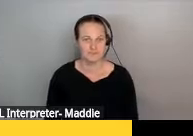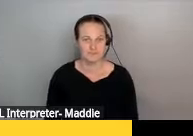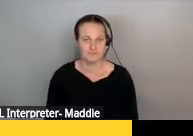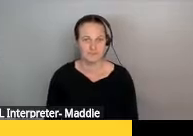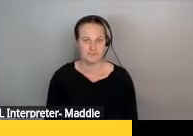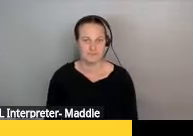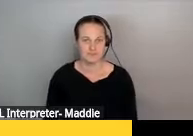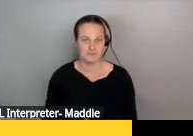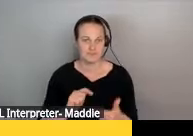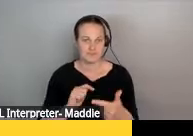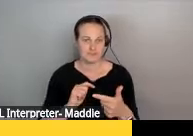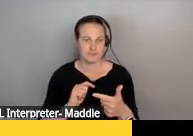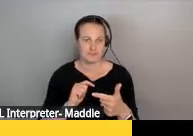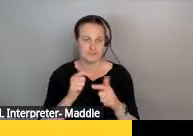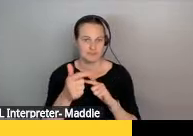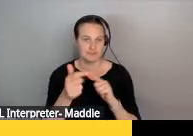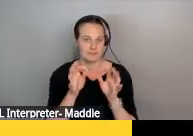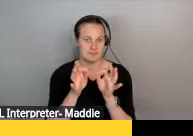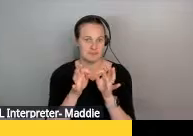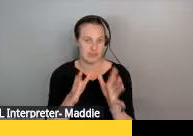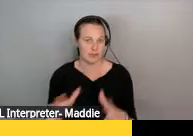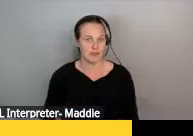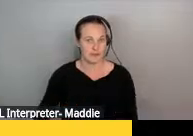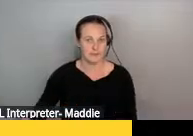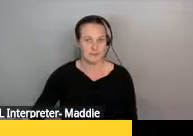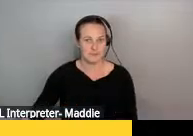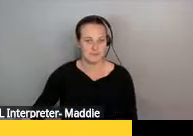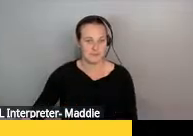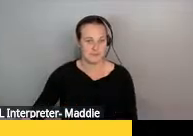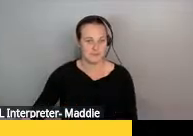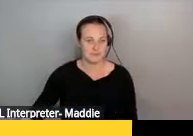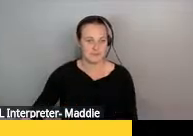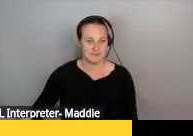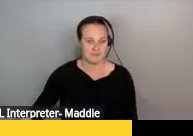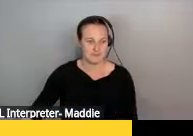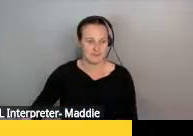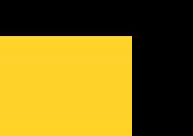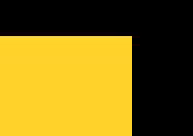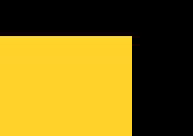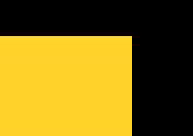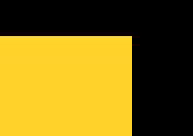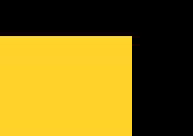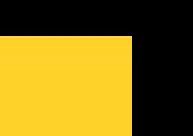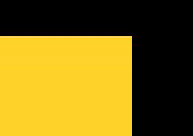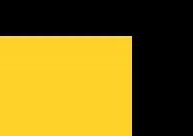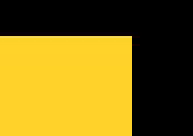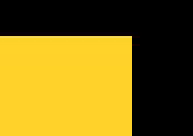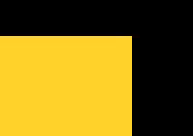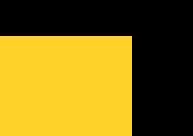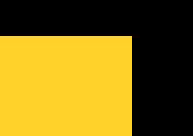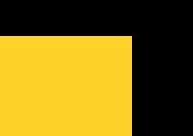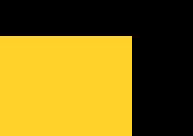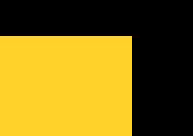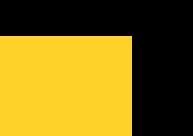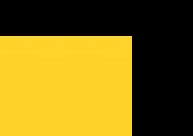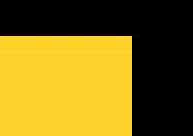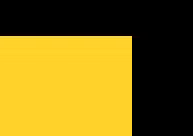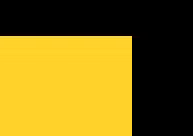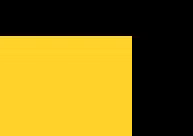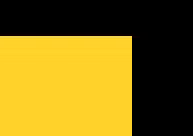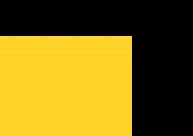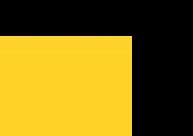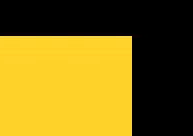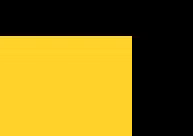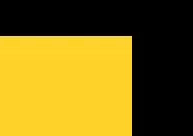I take these a little bit out of order. Do you have any recommendations for training courses, webinars, or